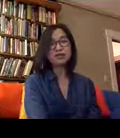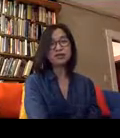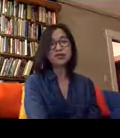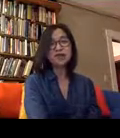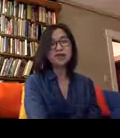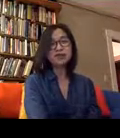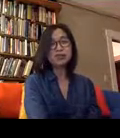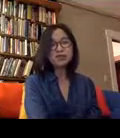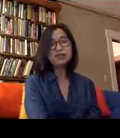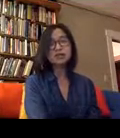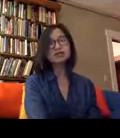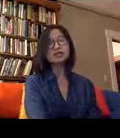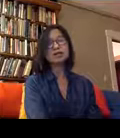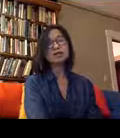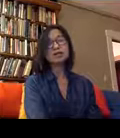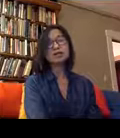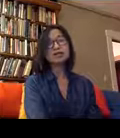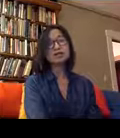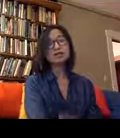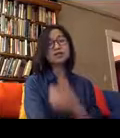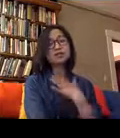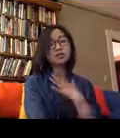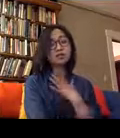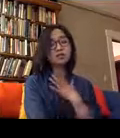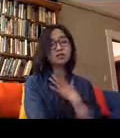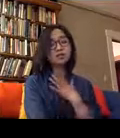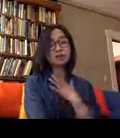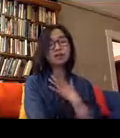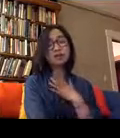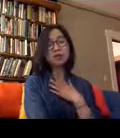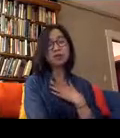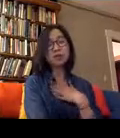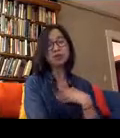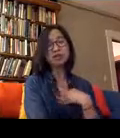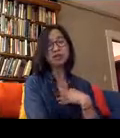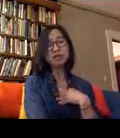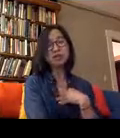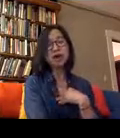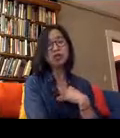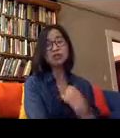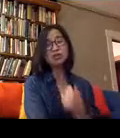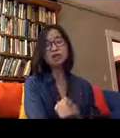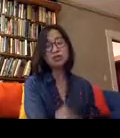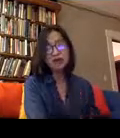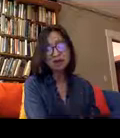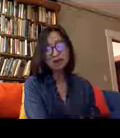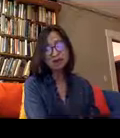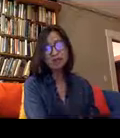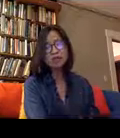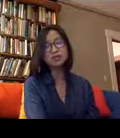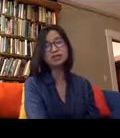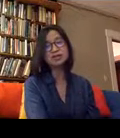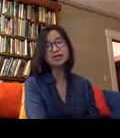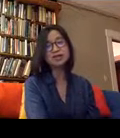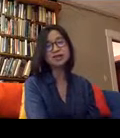different projects. And for many people will ask me, how did you have time to